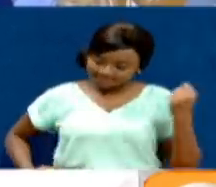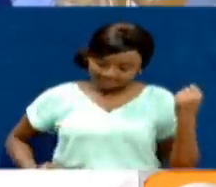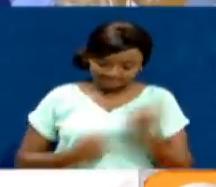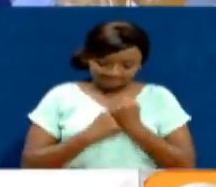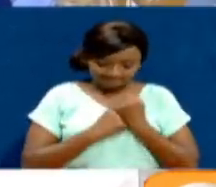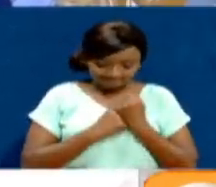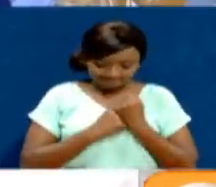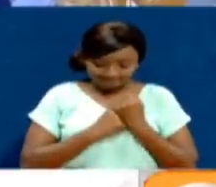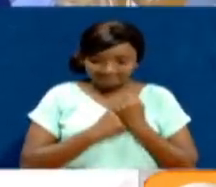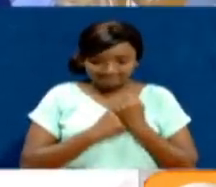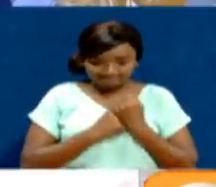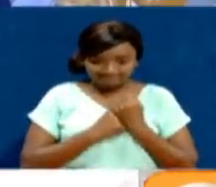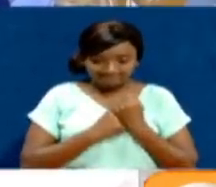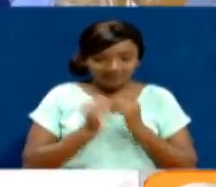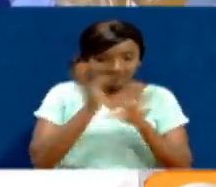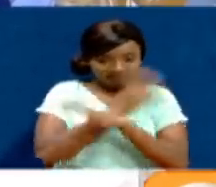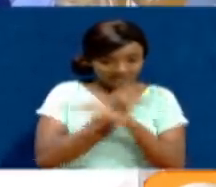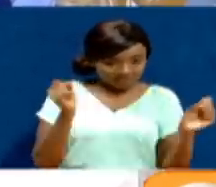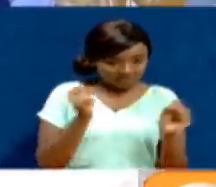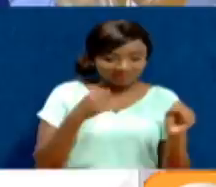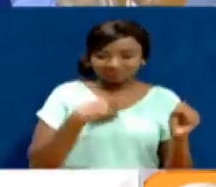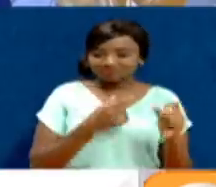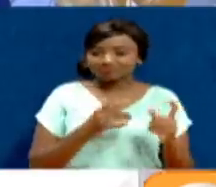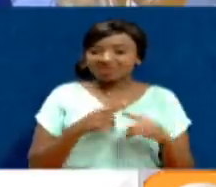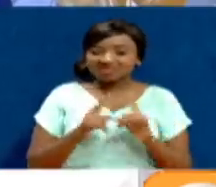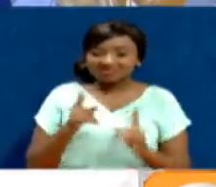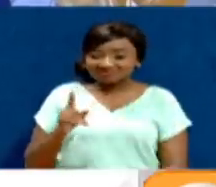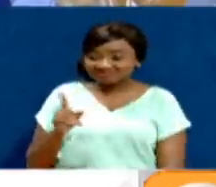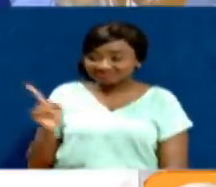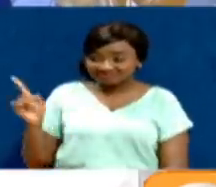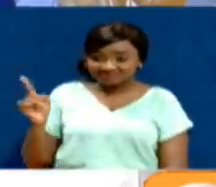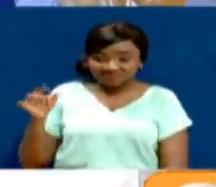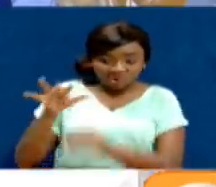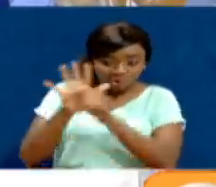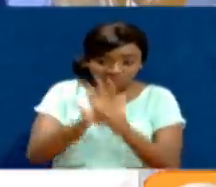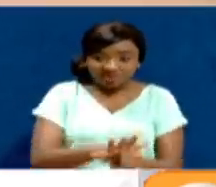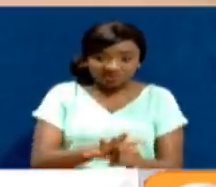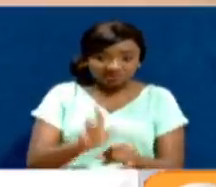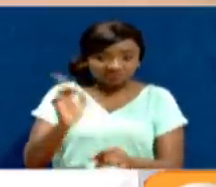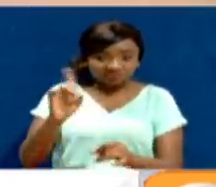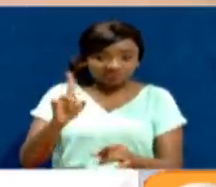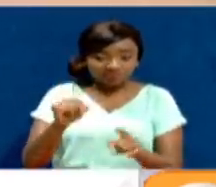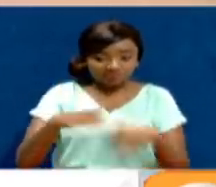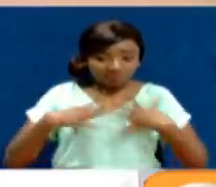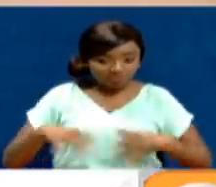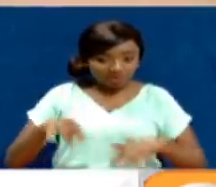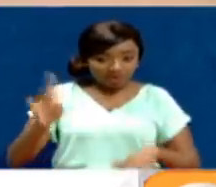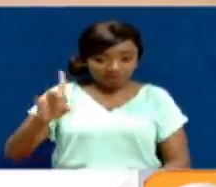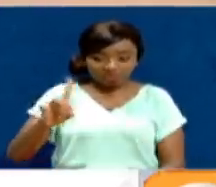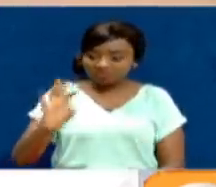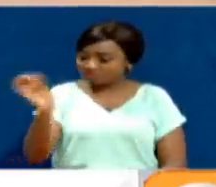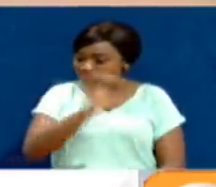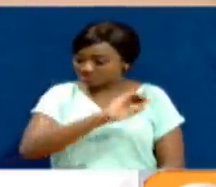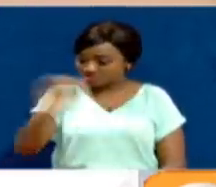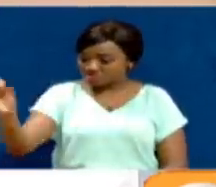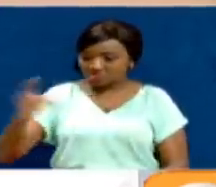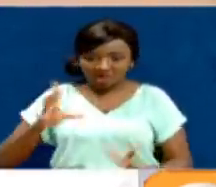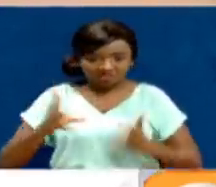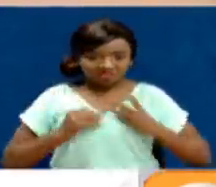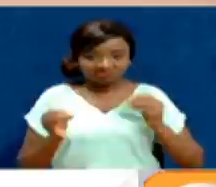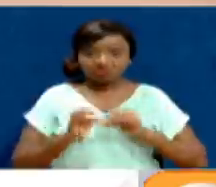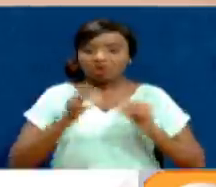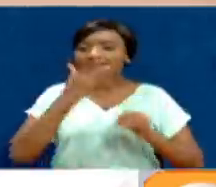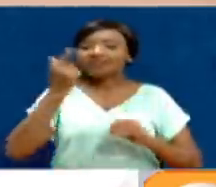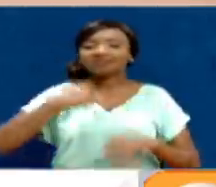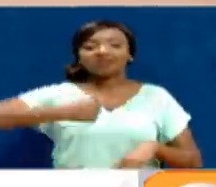president. But sita entertain mambo ya wananchi kudhulumiwa. Hiyo sitakubali. All right, Governor. Kukali niende